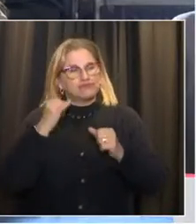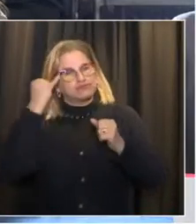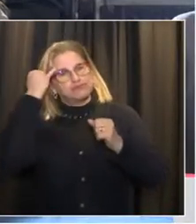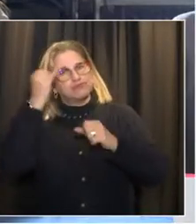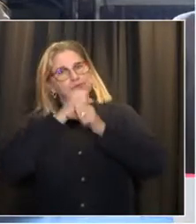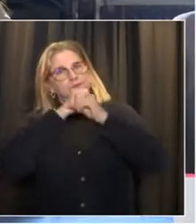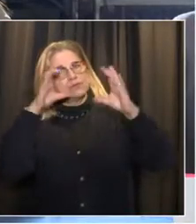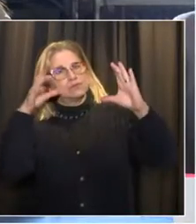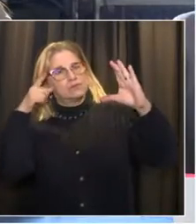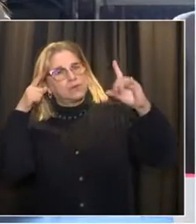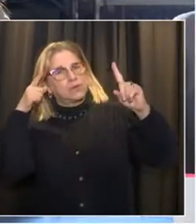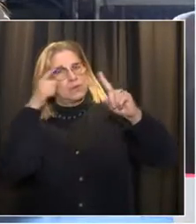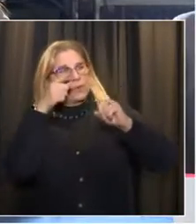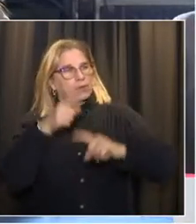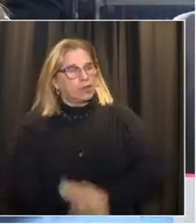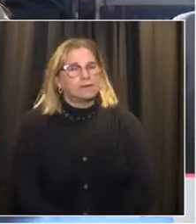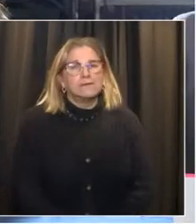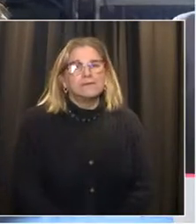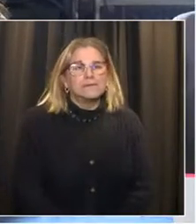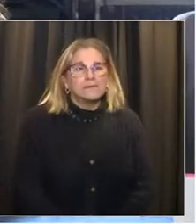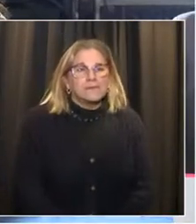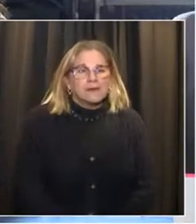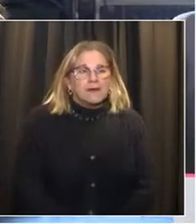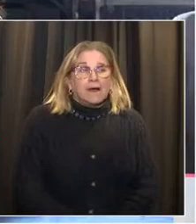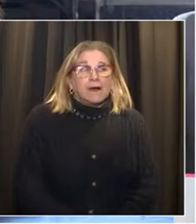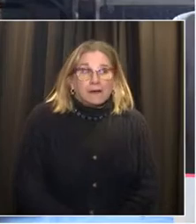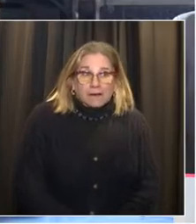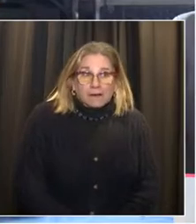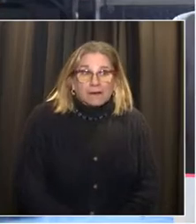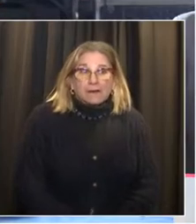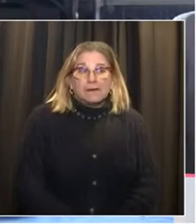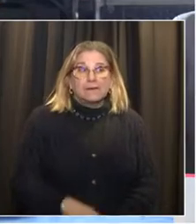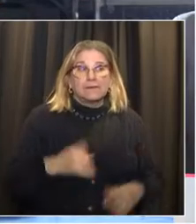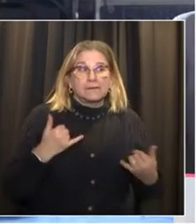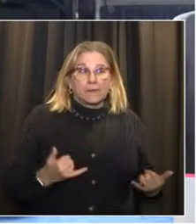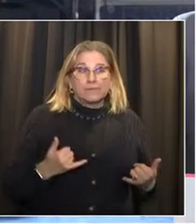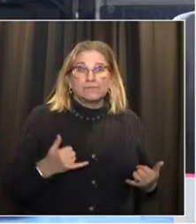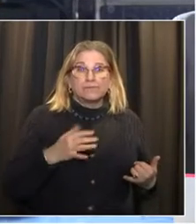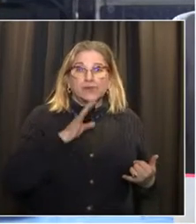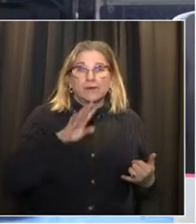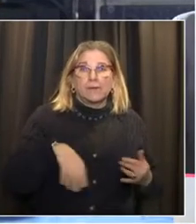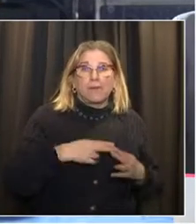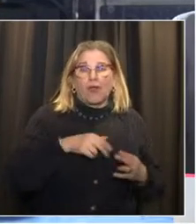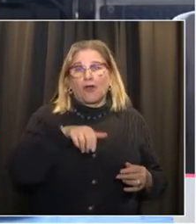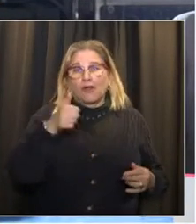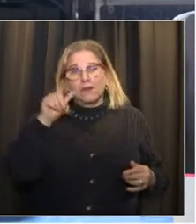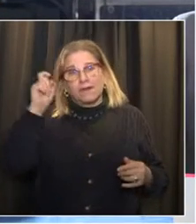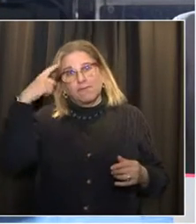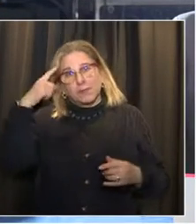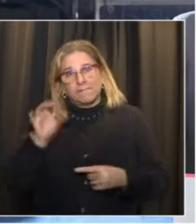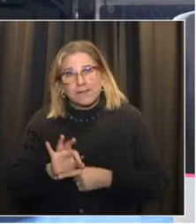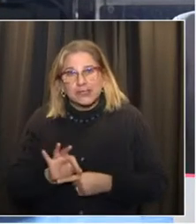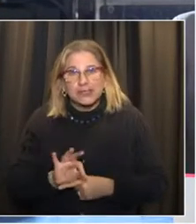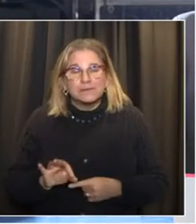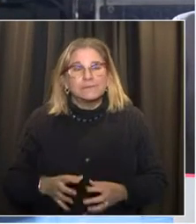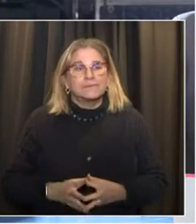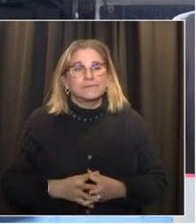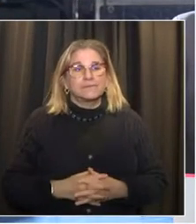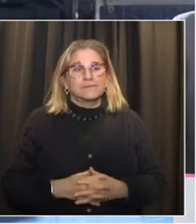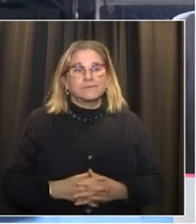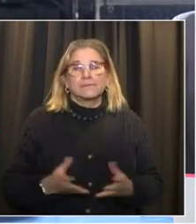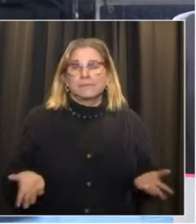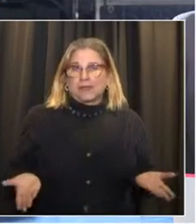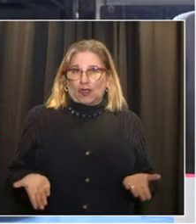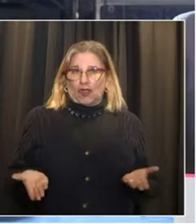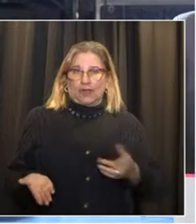other government functions that are going to touch needs in Chinatown and Gallery Place, how are we going to move forward